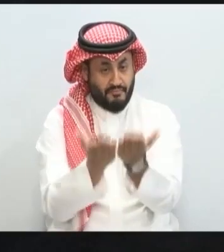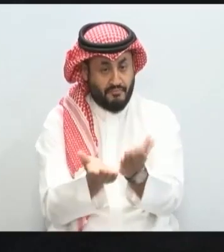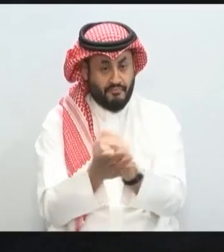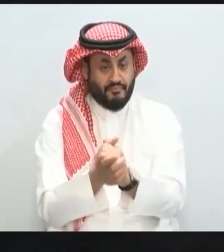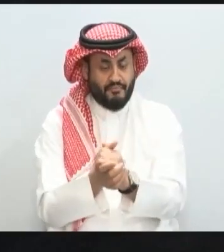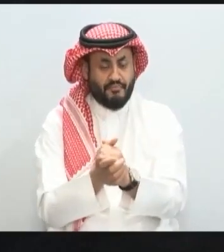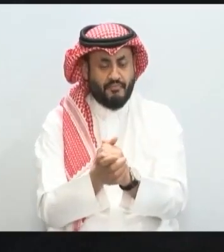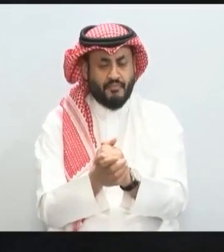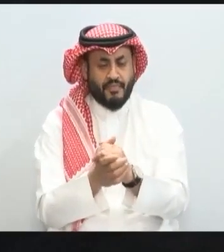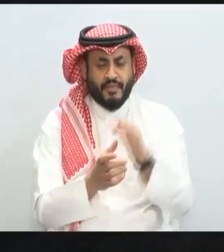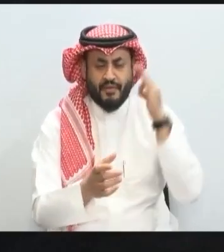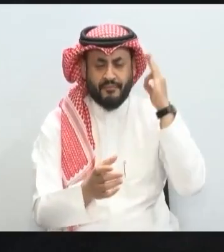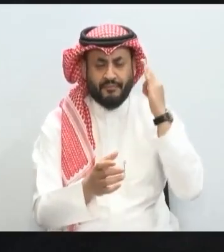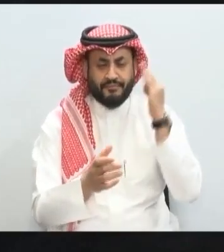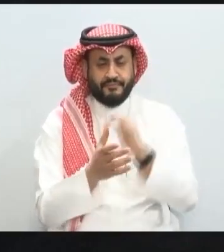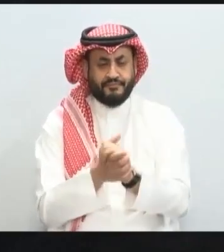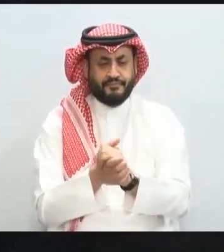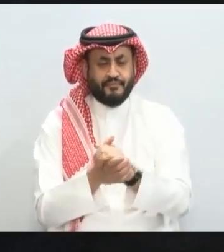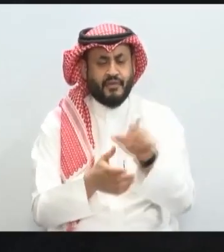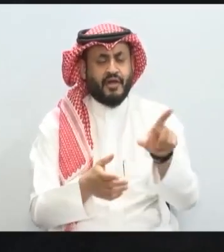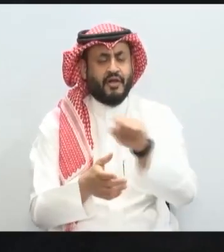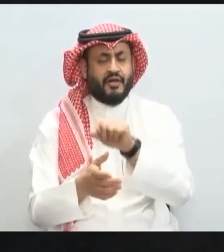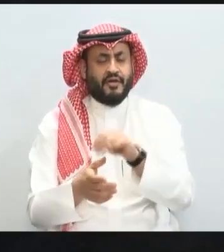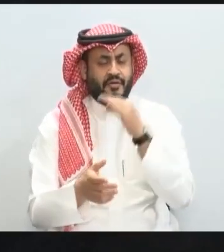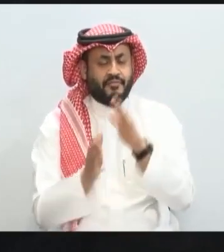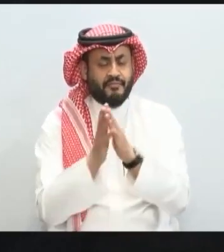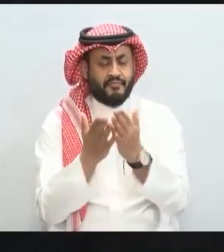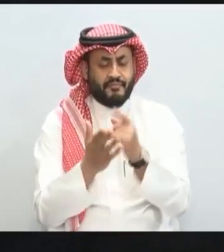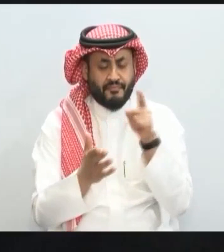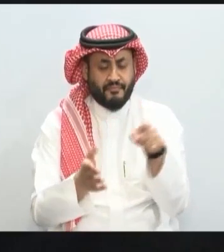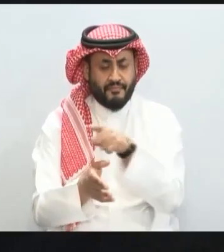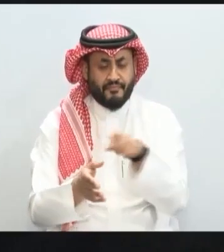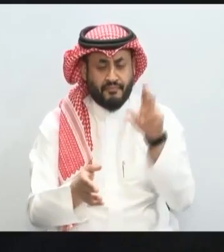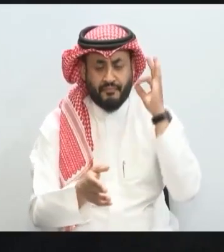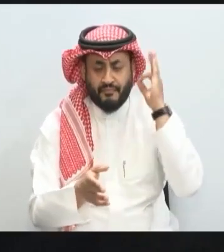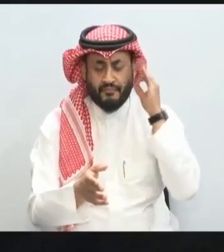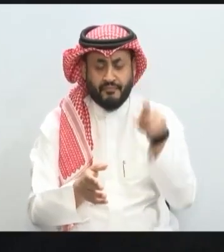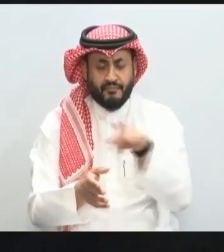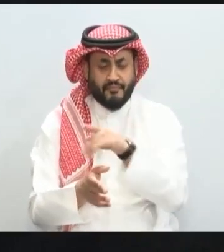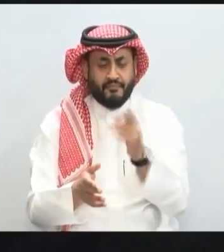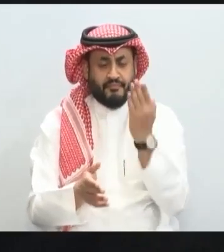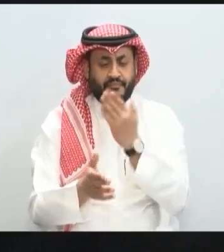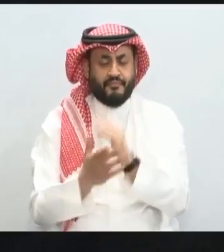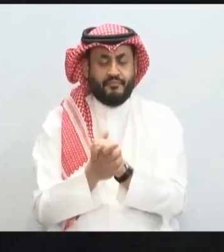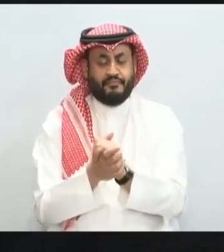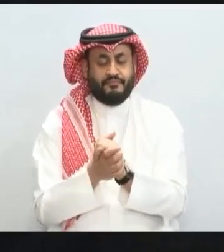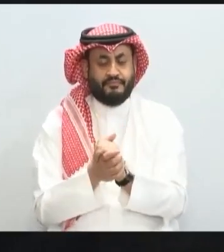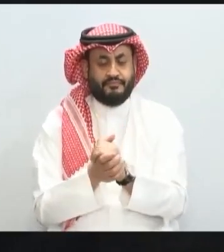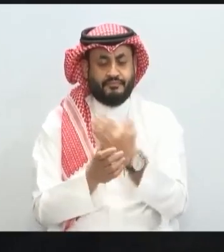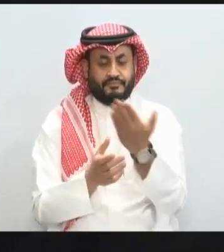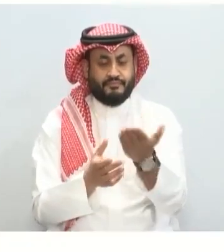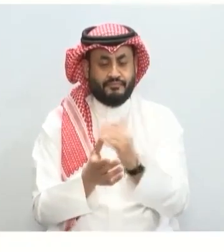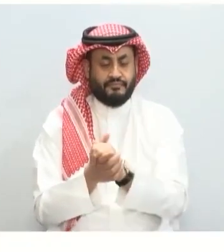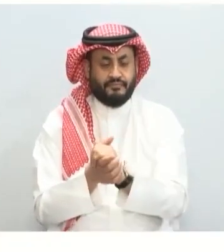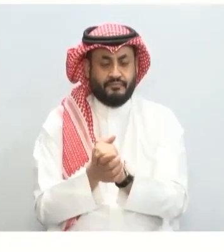and listen to the conversation and try to read along as you are listening. So let's listen